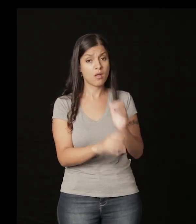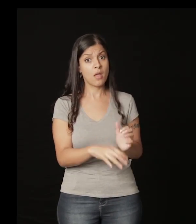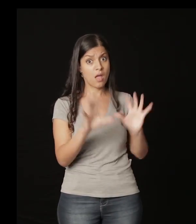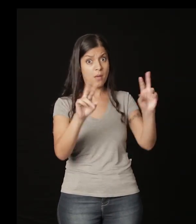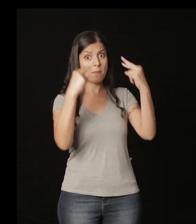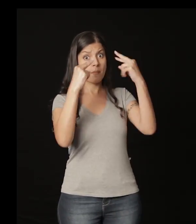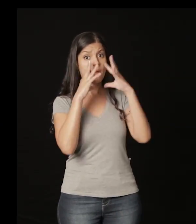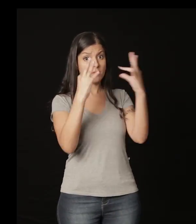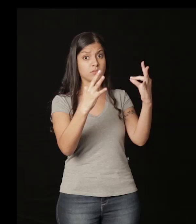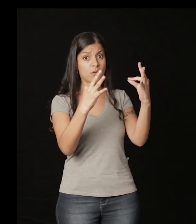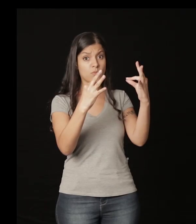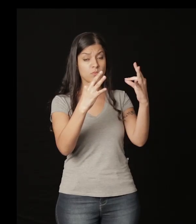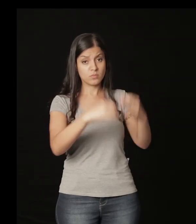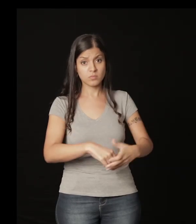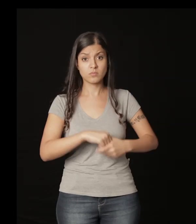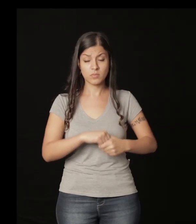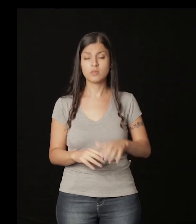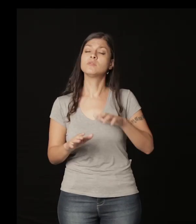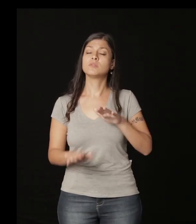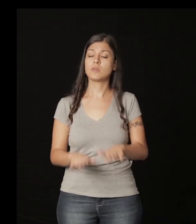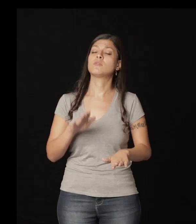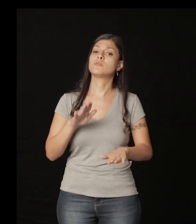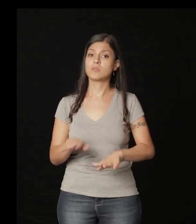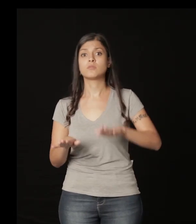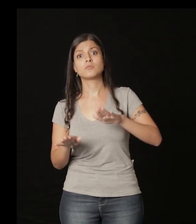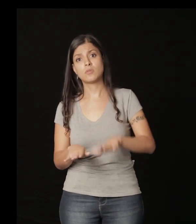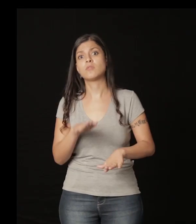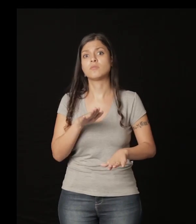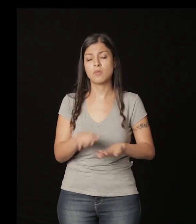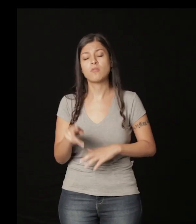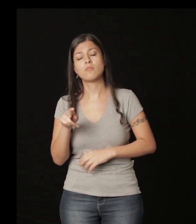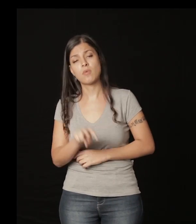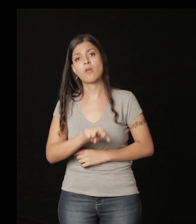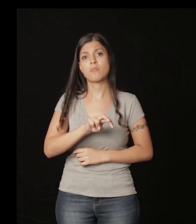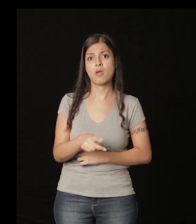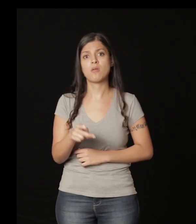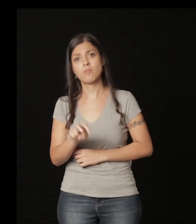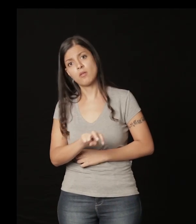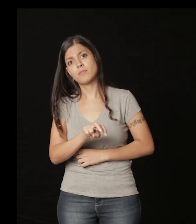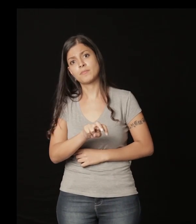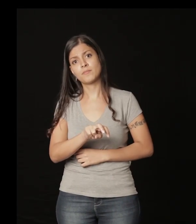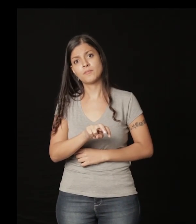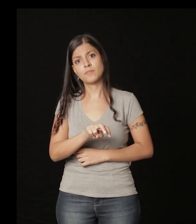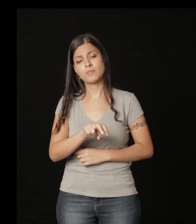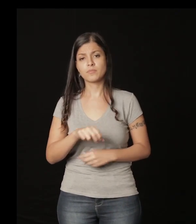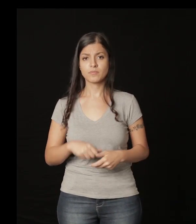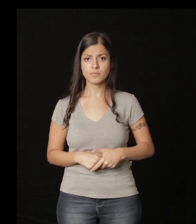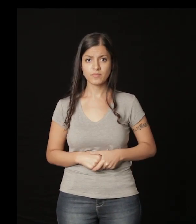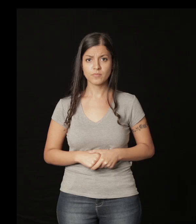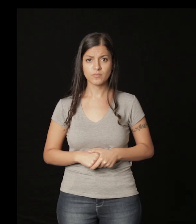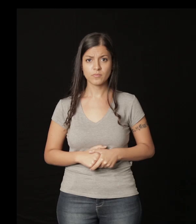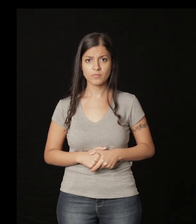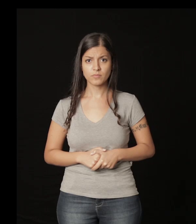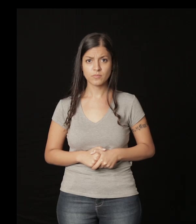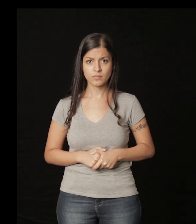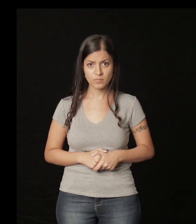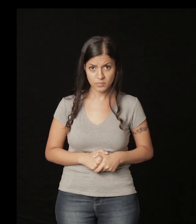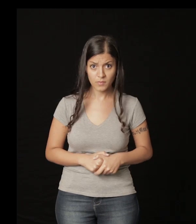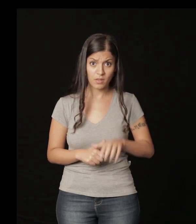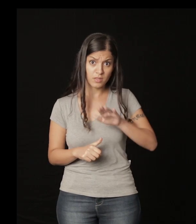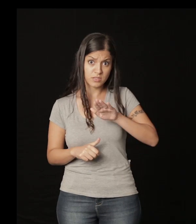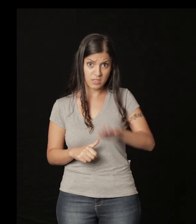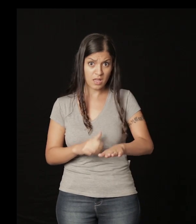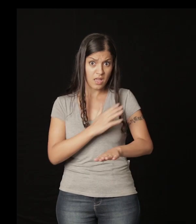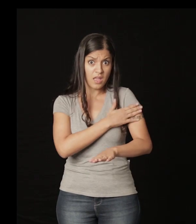on. Halt. Left, right, left, right, left, right, left. Far left.